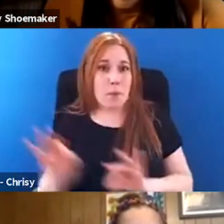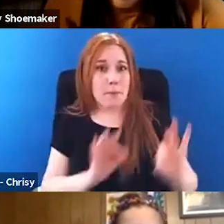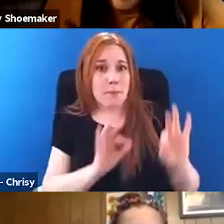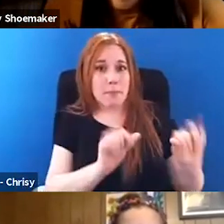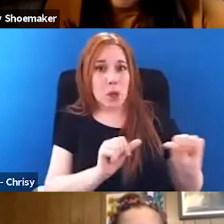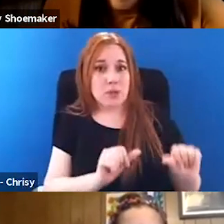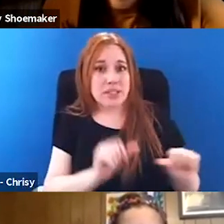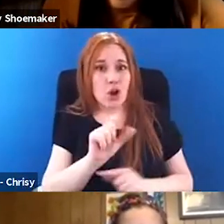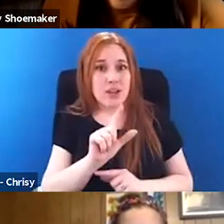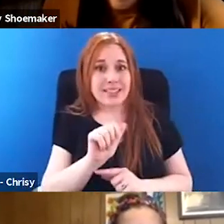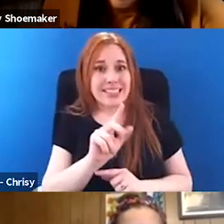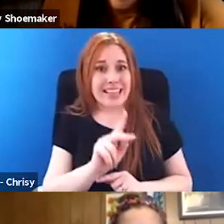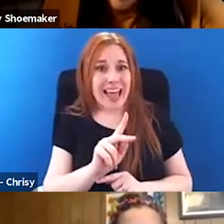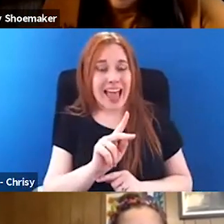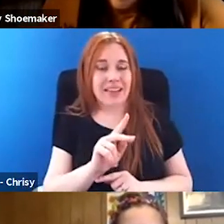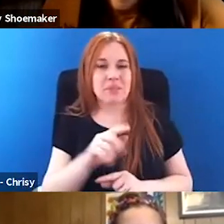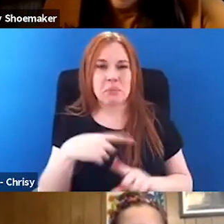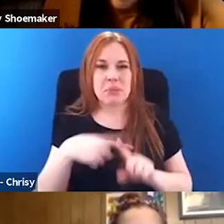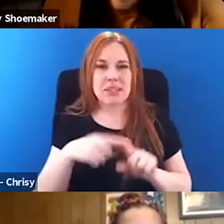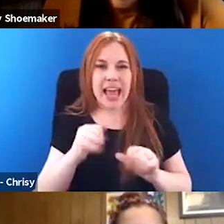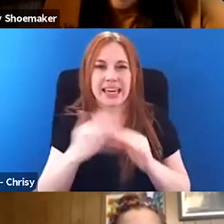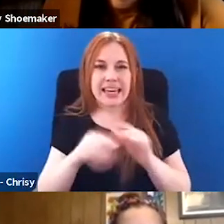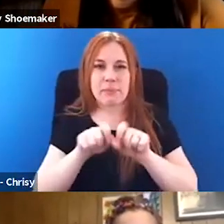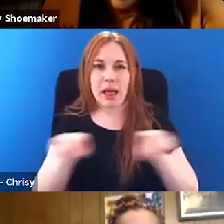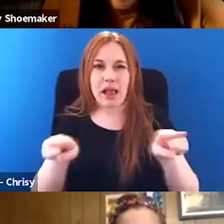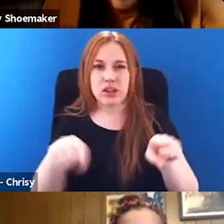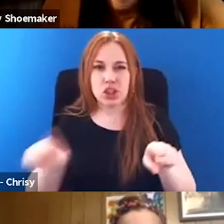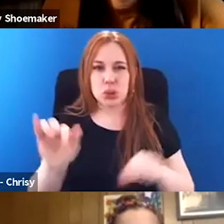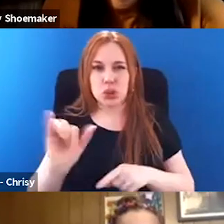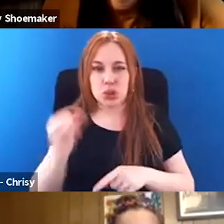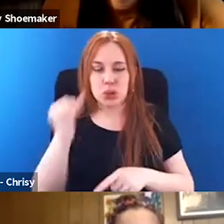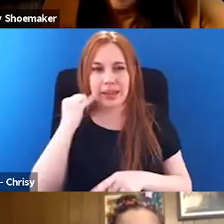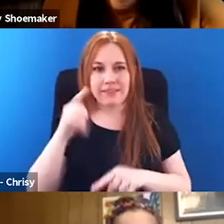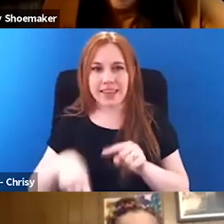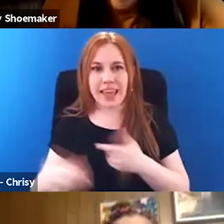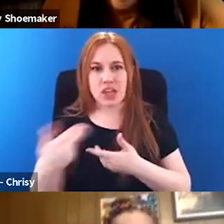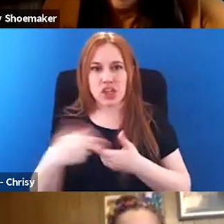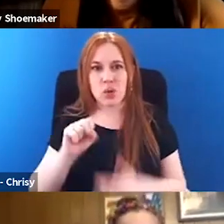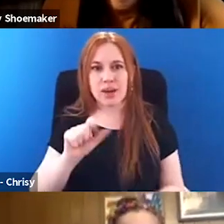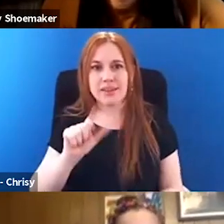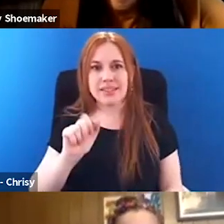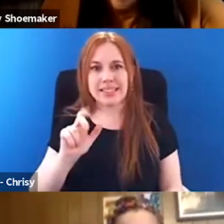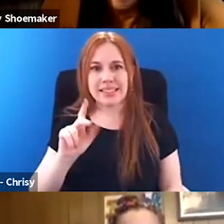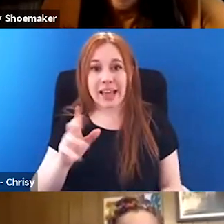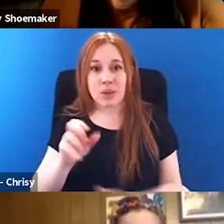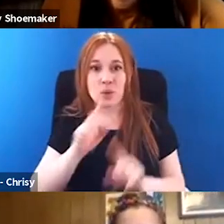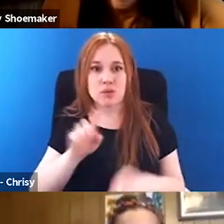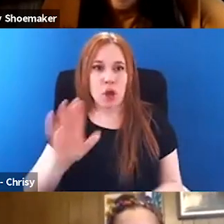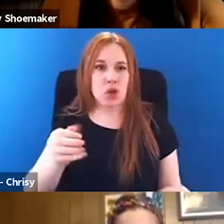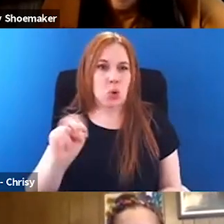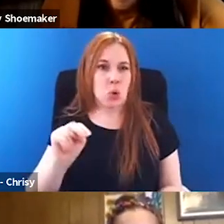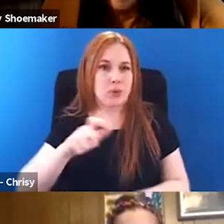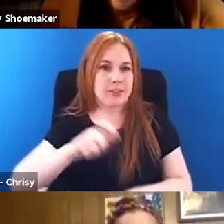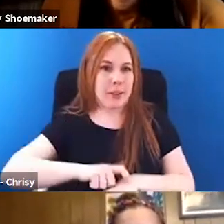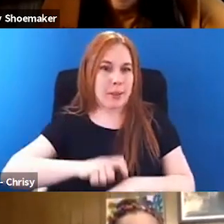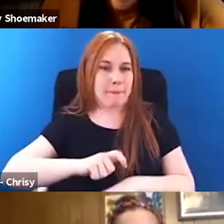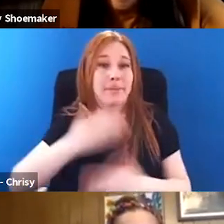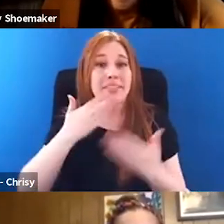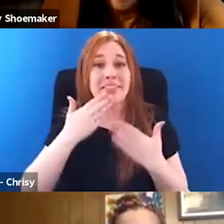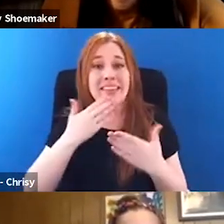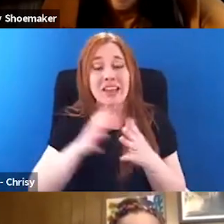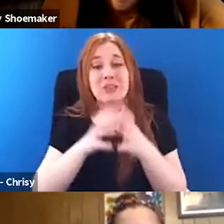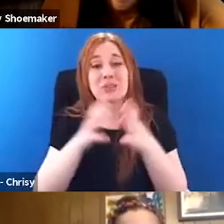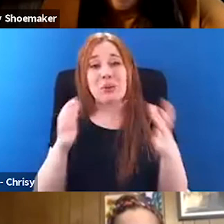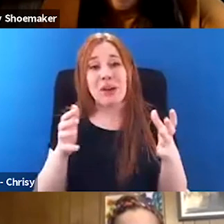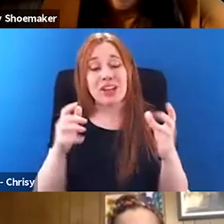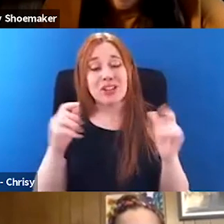channel. And I can also email them out to you guys too if you guys aren't able to join Slack and want to respond in your own time and stuff. But thank you so much to